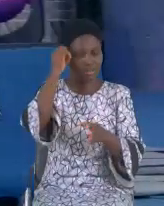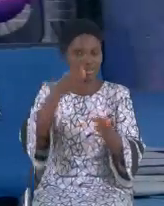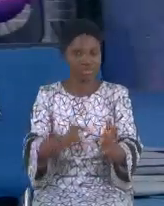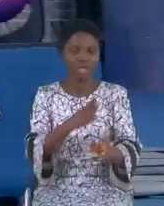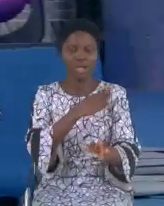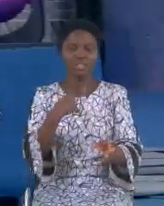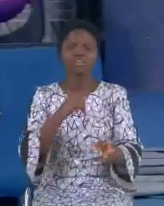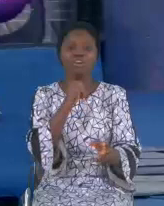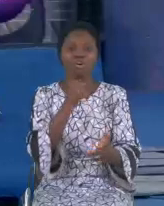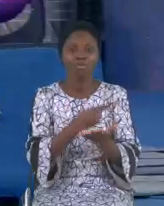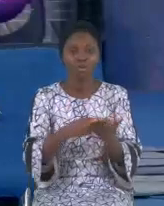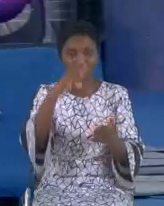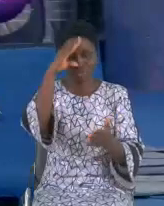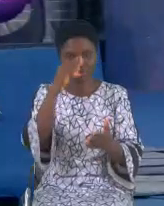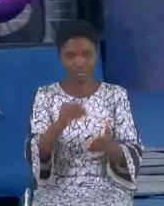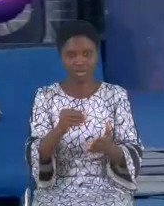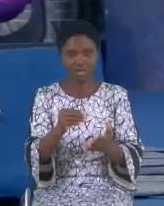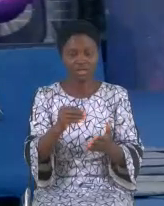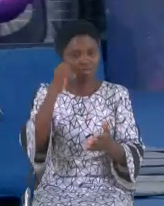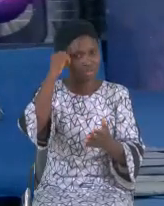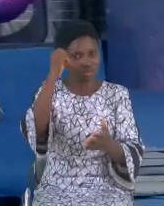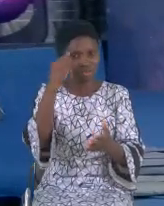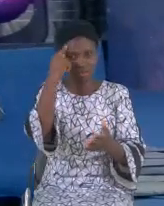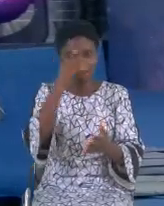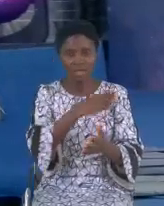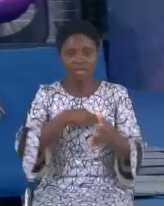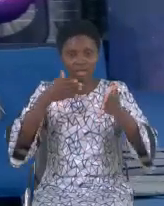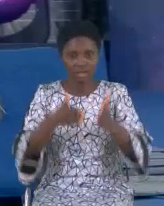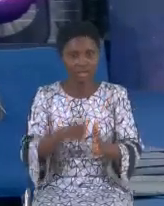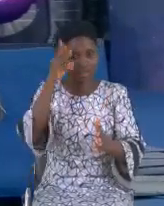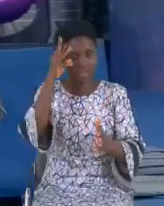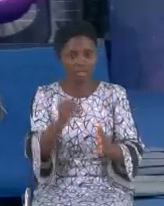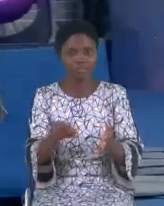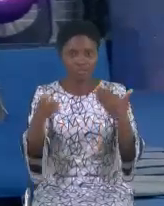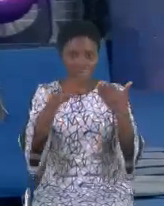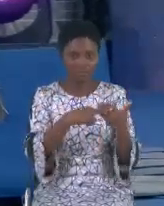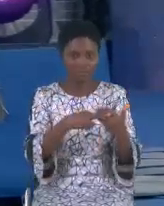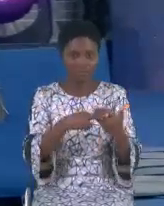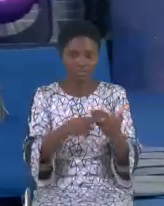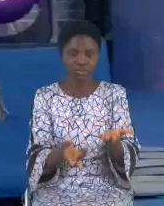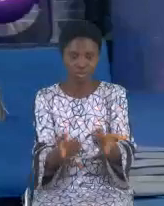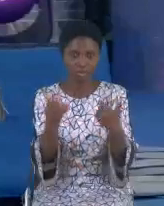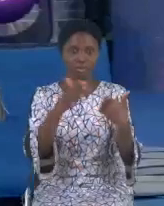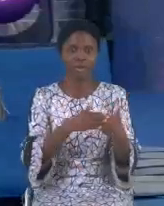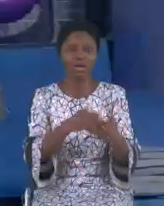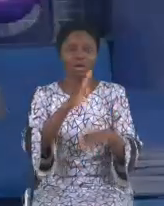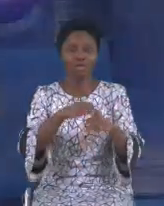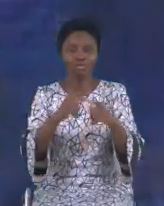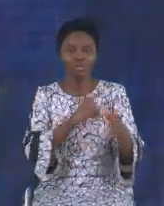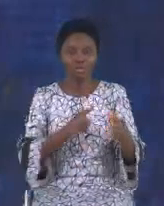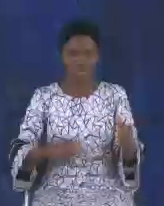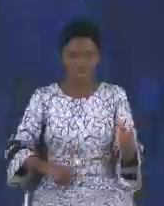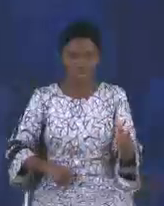thoughts, and let him return. That's the repentance. Let him return unto the Lord, and